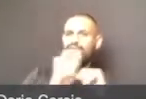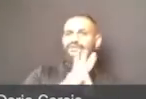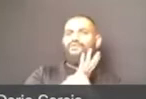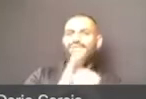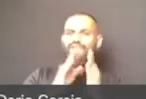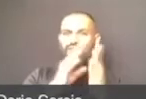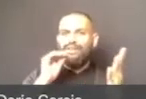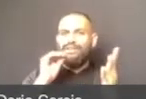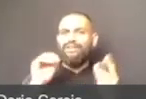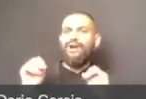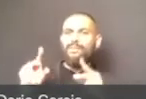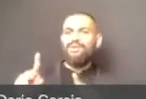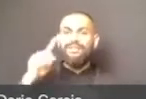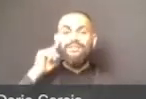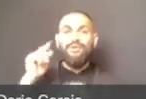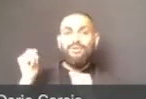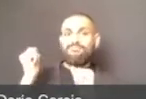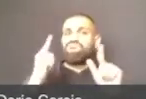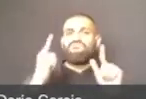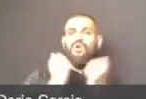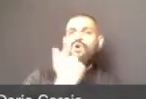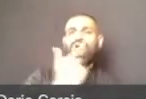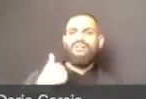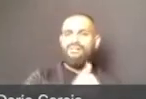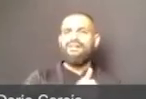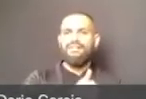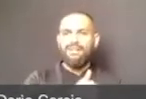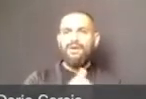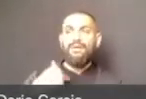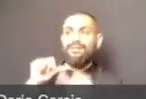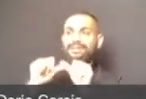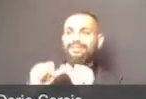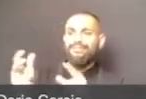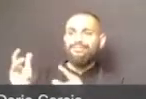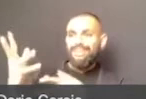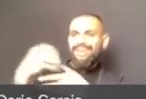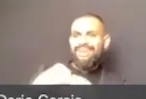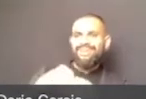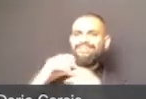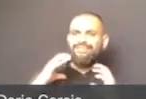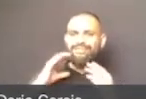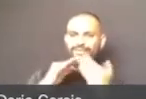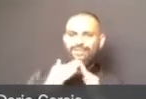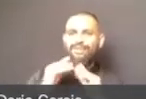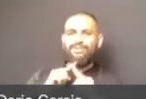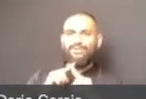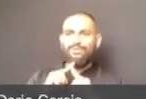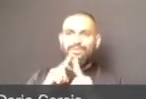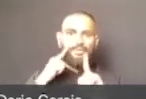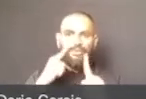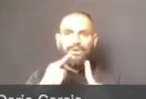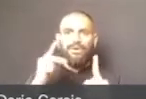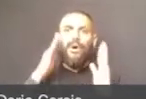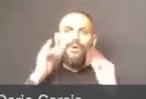learning opportunity for so many of us. But we continue to engage our community, to your point, and make sure that they see, in spirit of